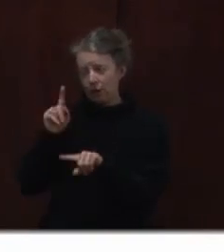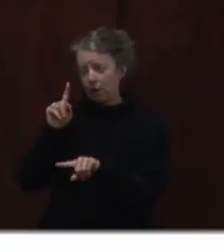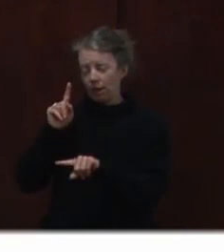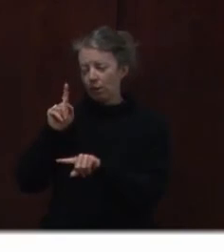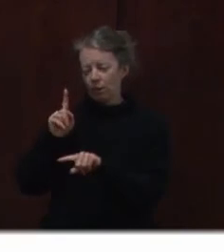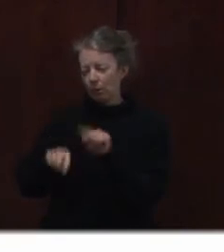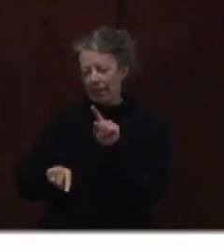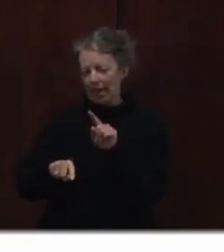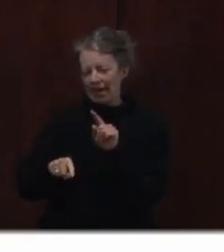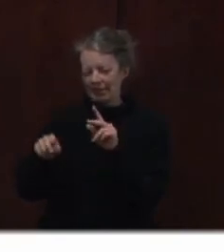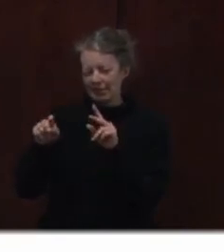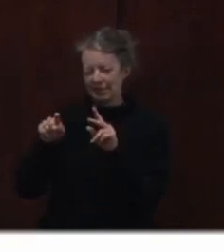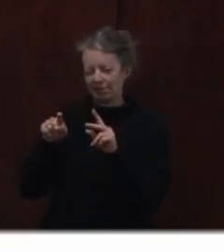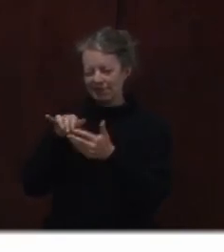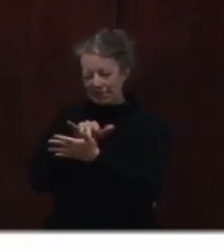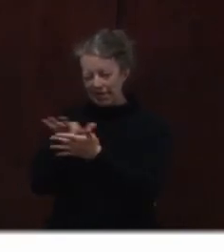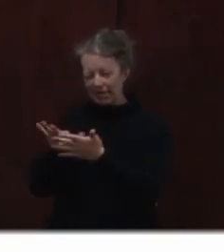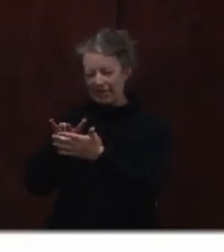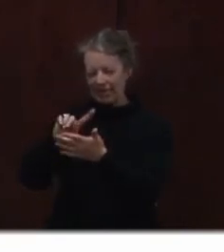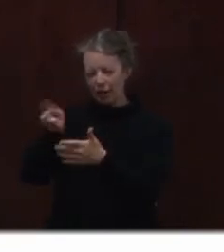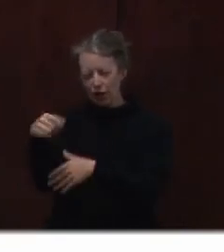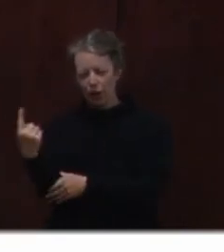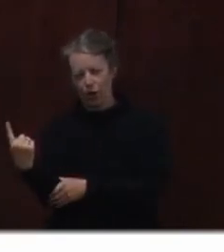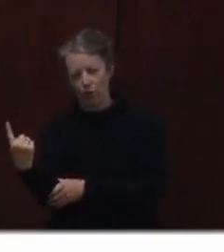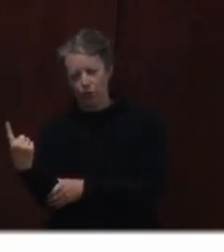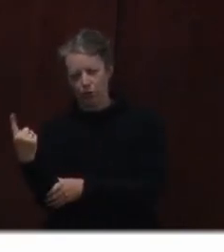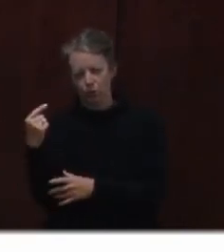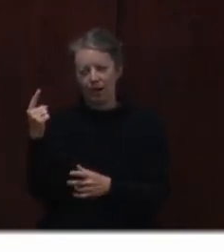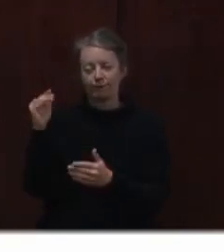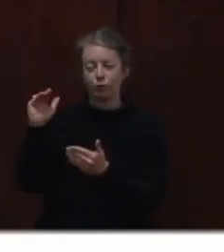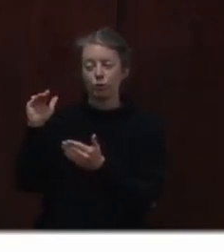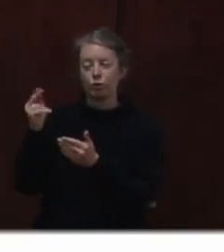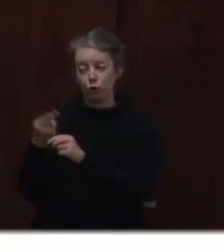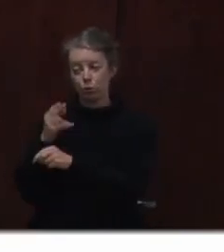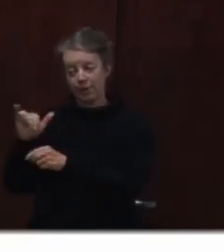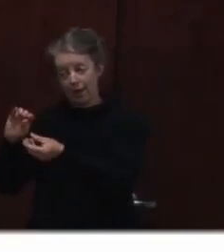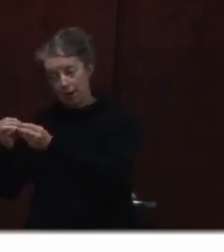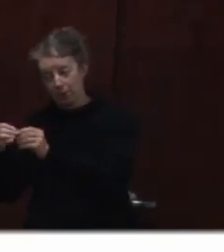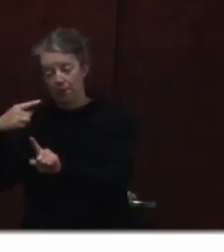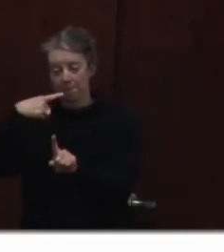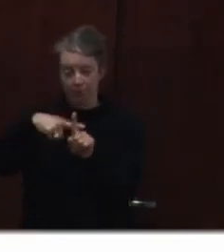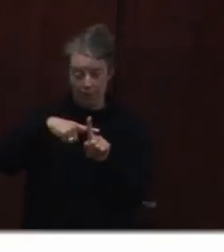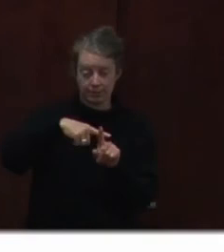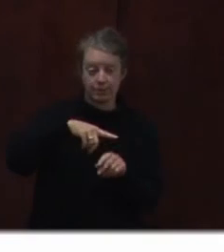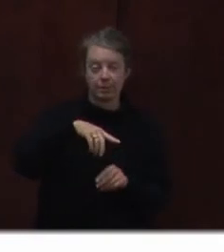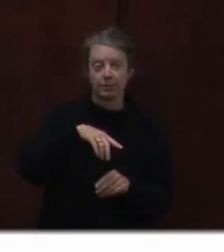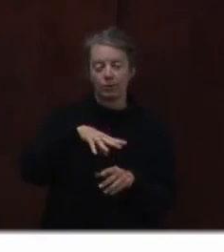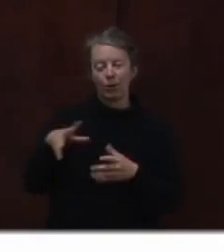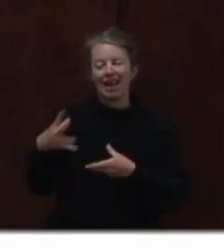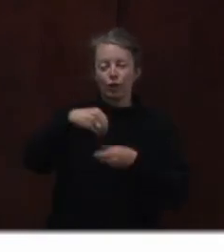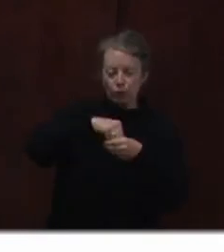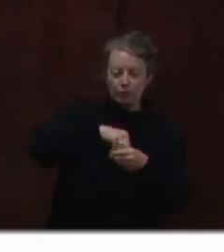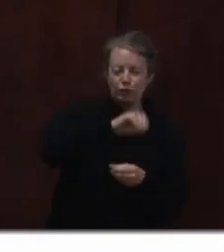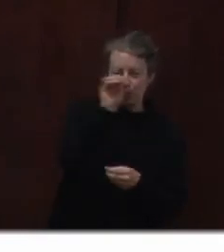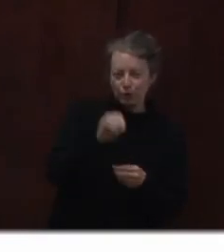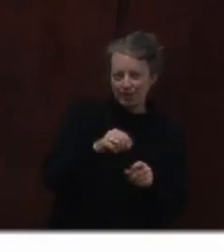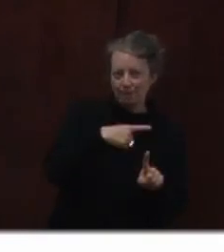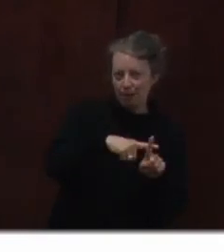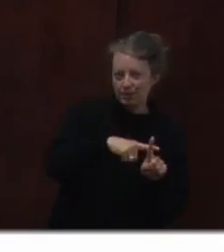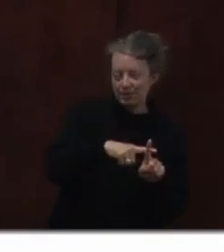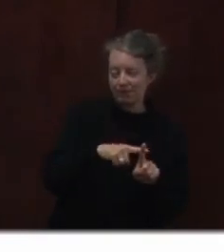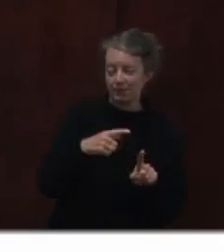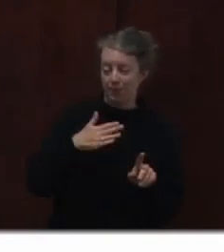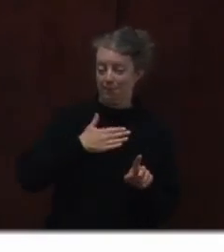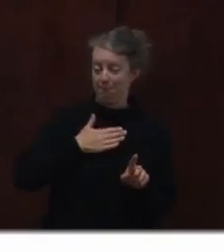isolation. It also has to be looked at the percent positivity. So for me, the percent positivity is a little bit more important